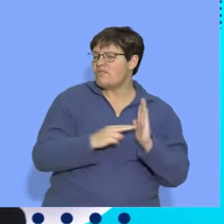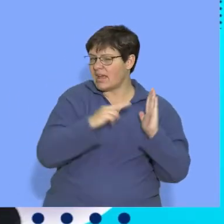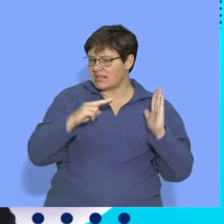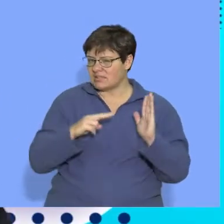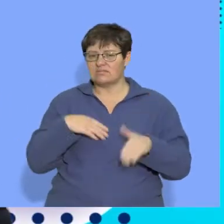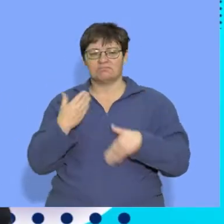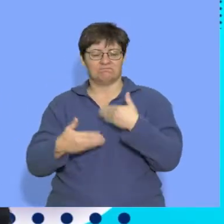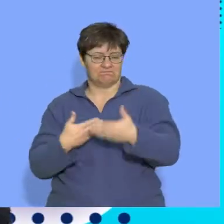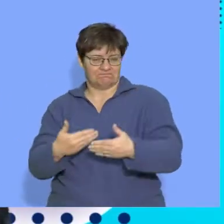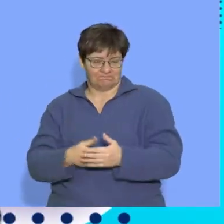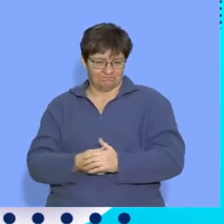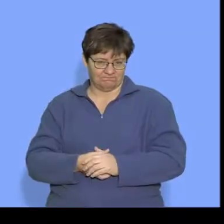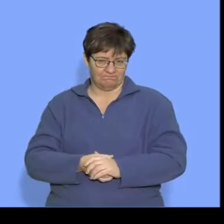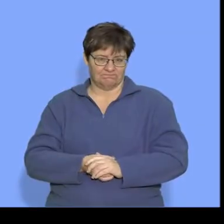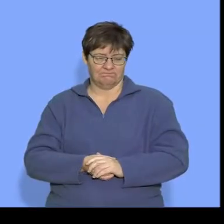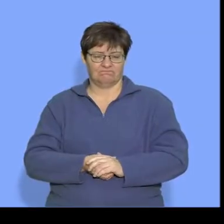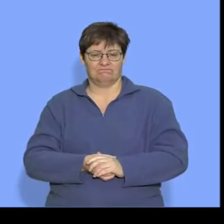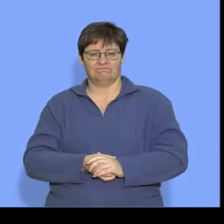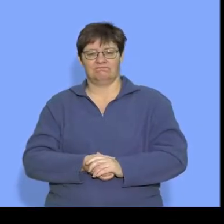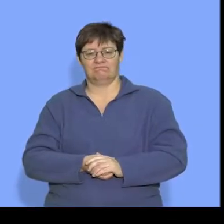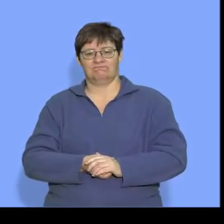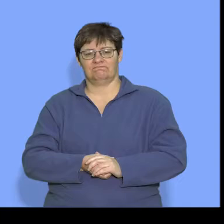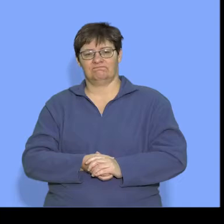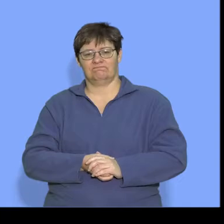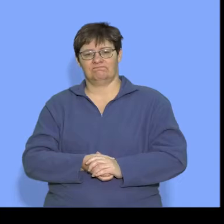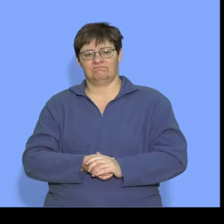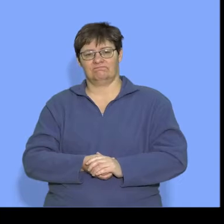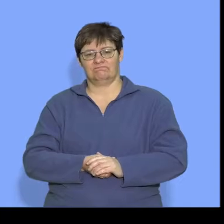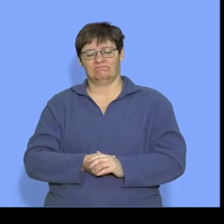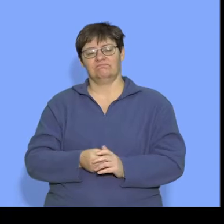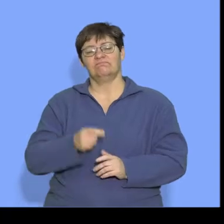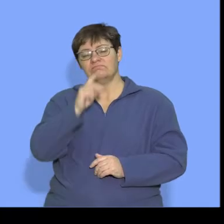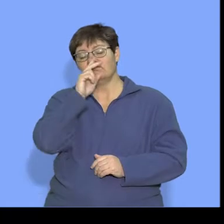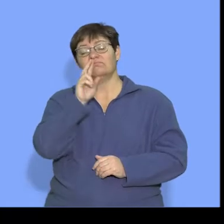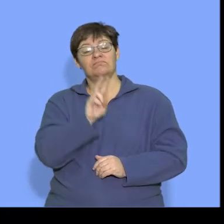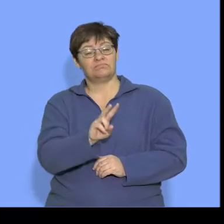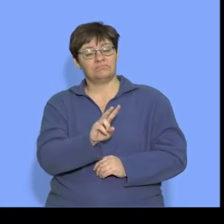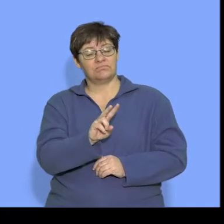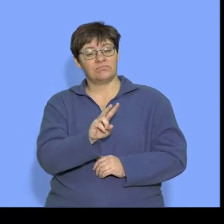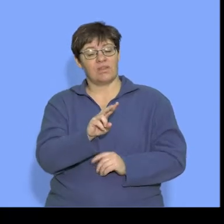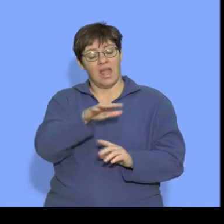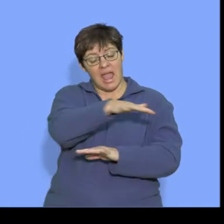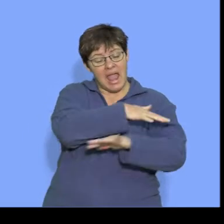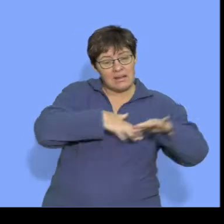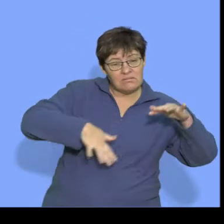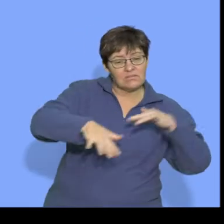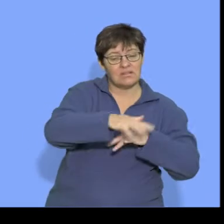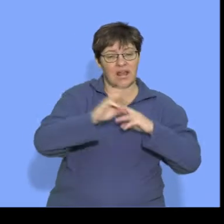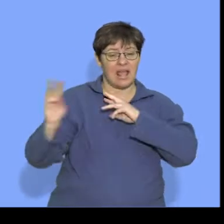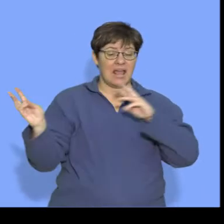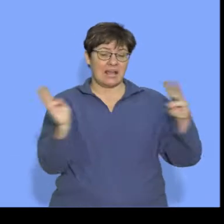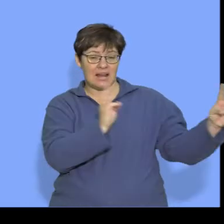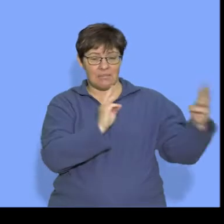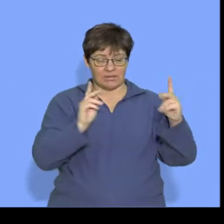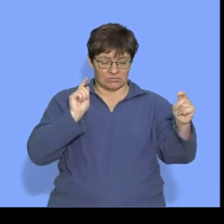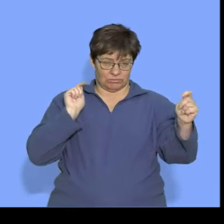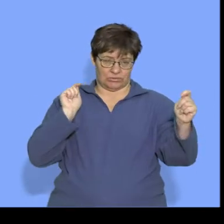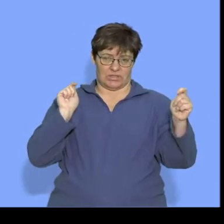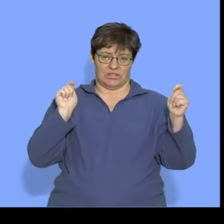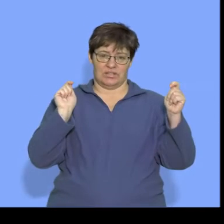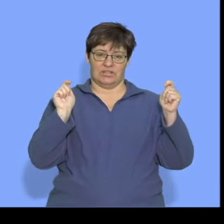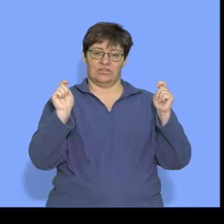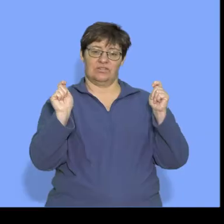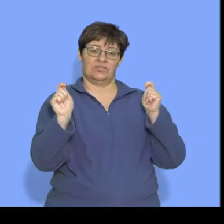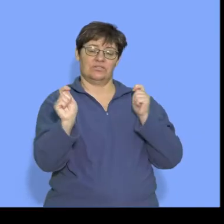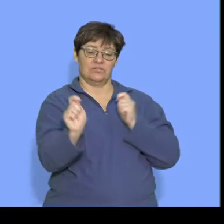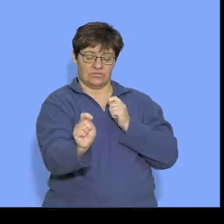we go through this section. We got to recognize that the atmosphere and the climate has begun to change, and we must